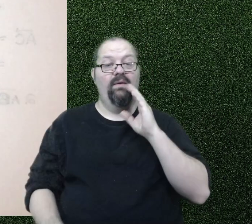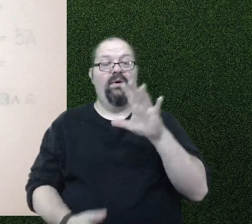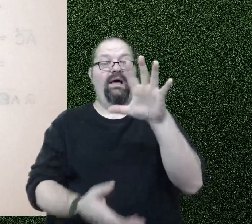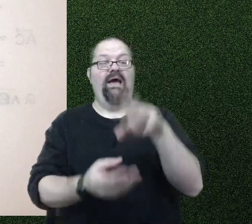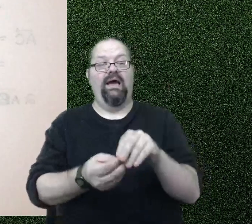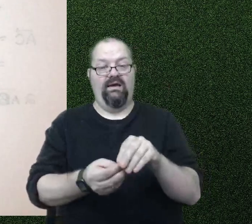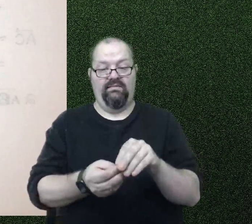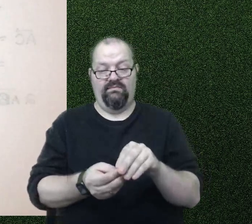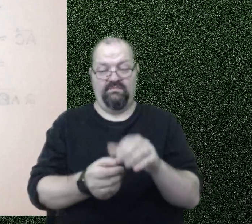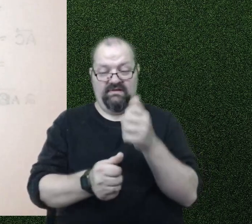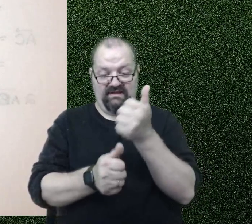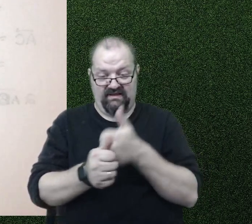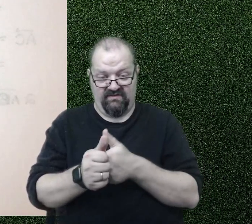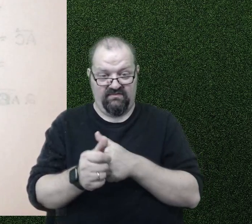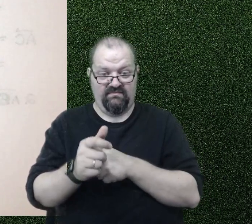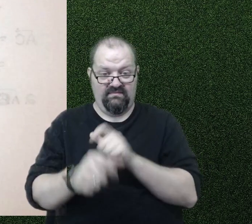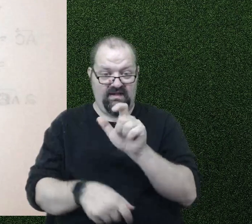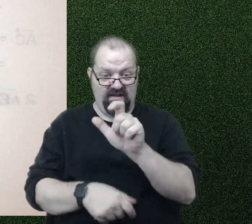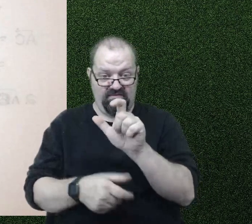this.